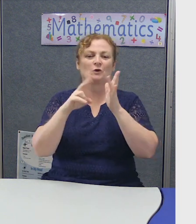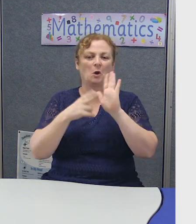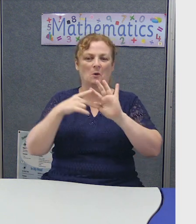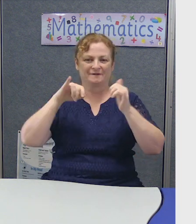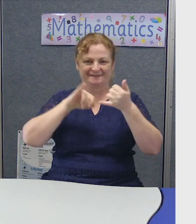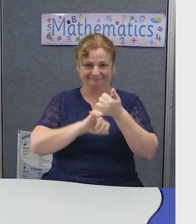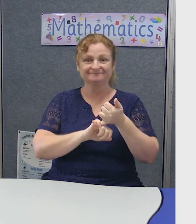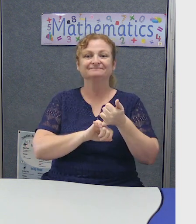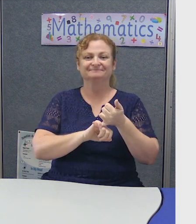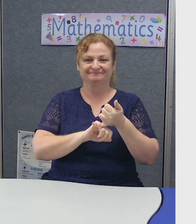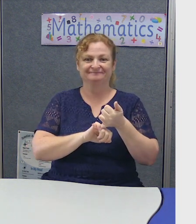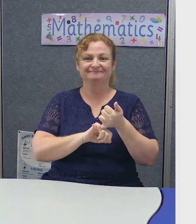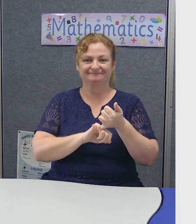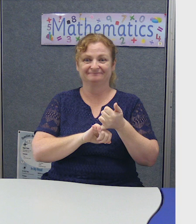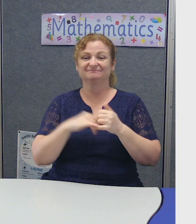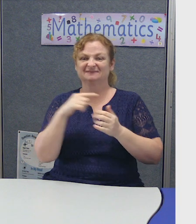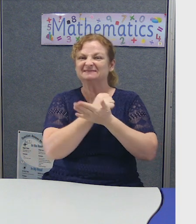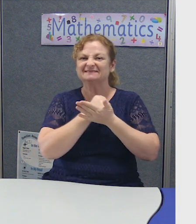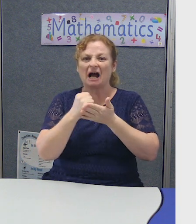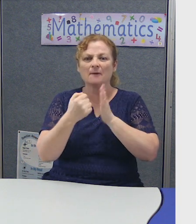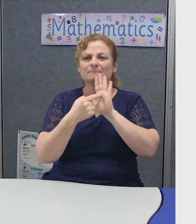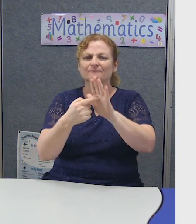So the number represented is